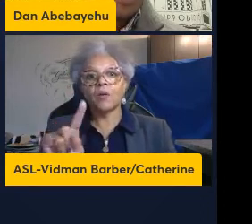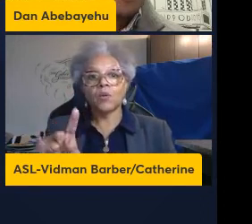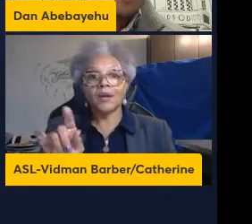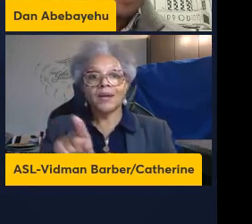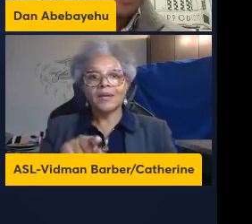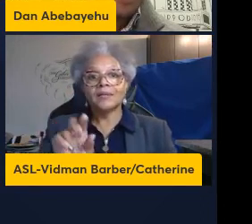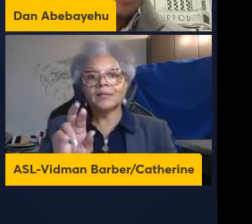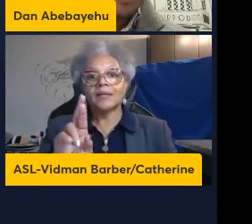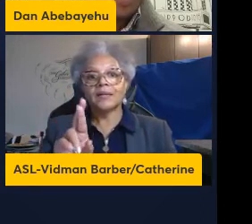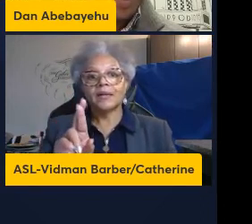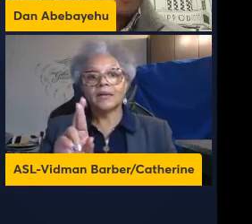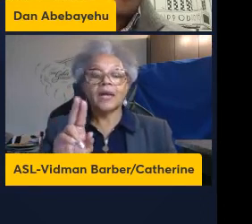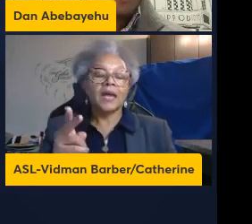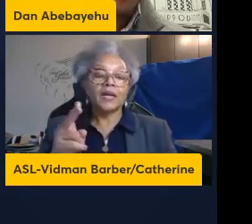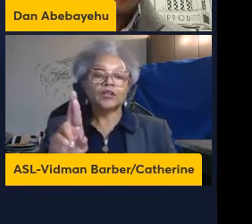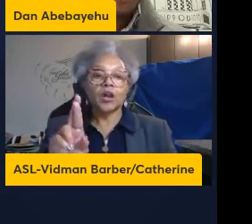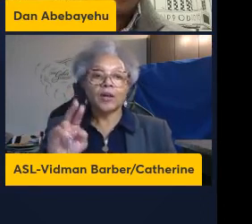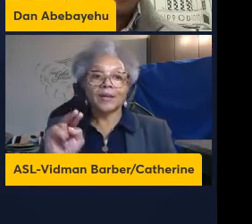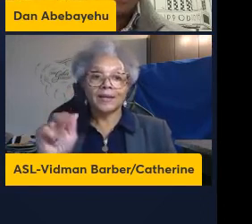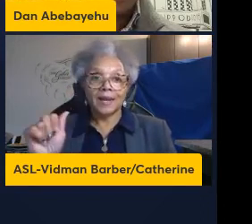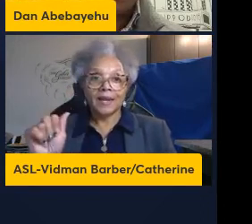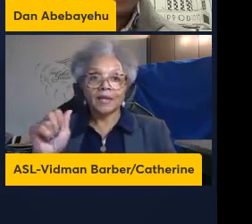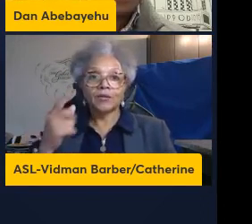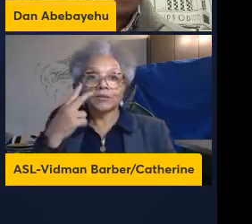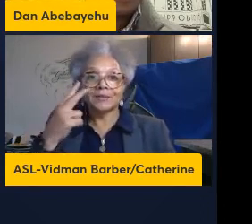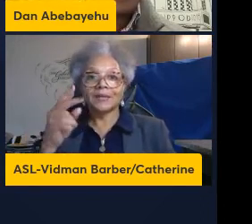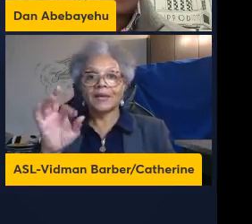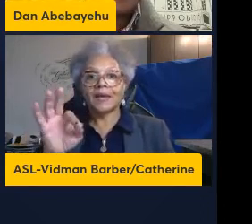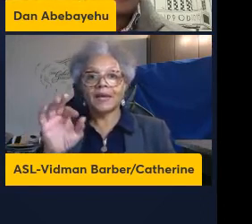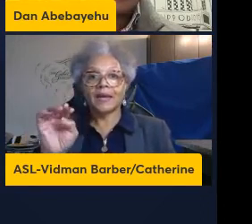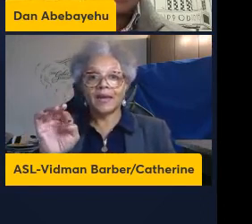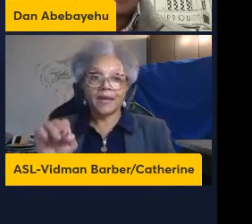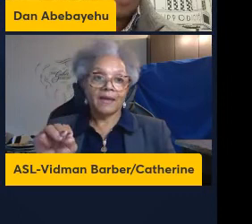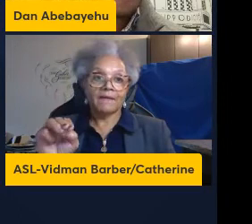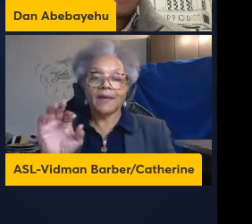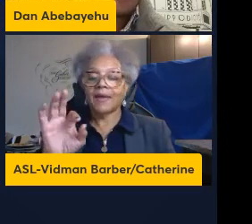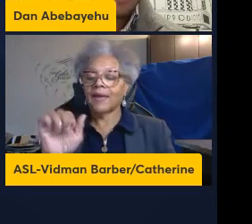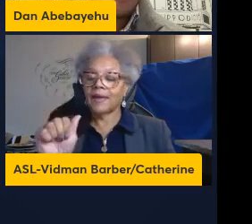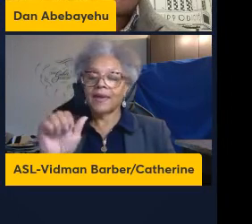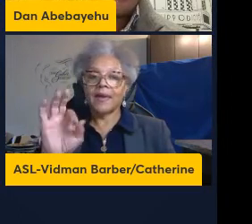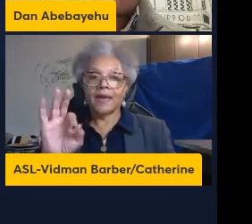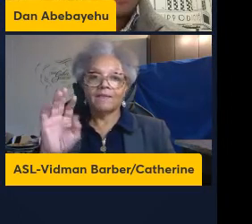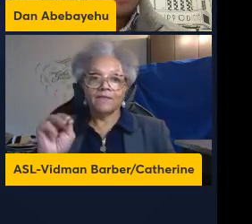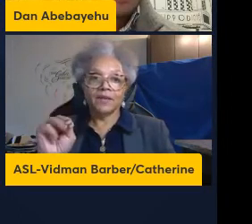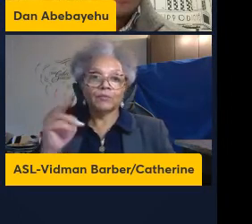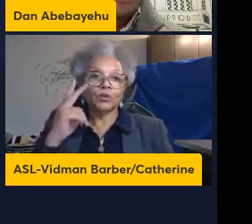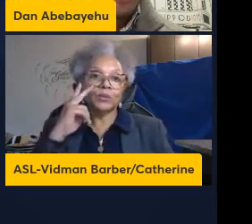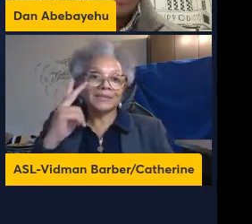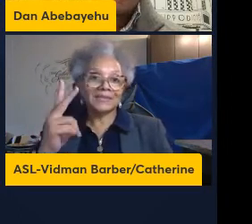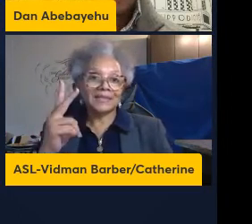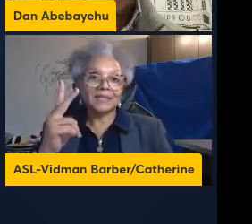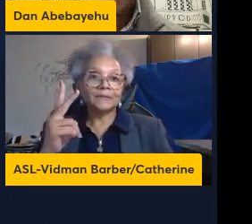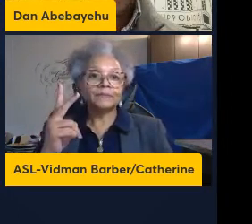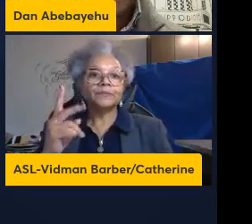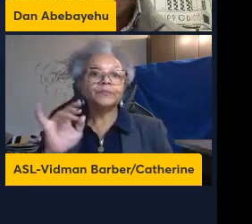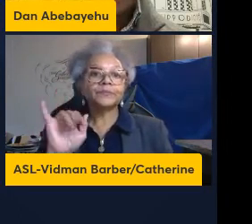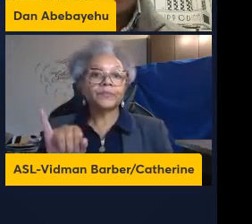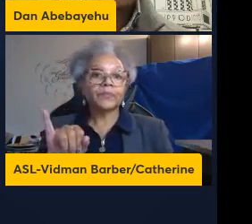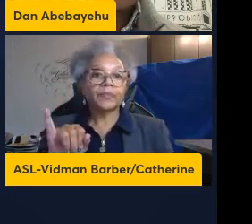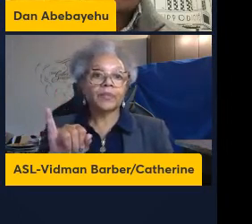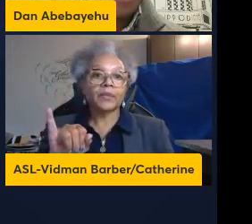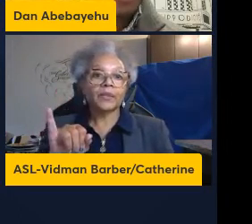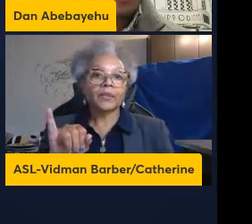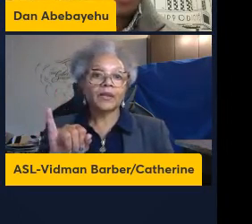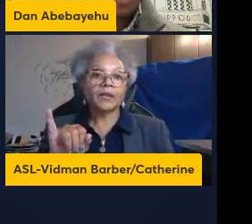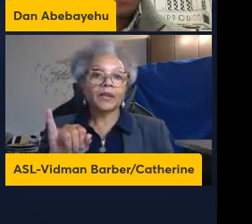we see via AFM, where you can basically just see the stiffness of a cell by tapping on it with the AFM. We see that on a